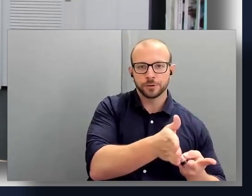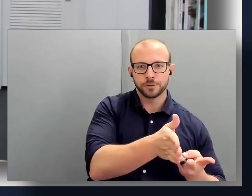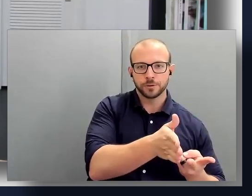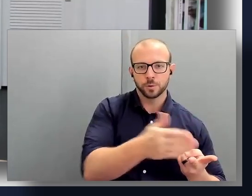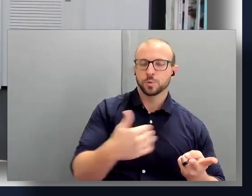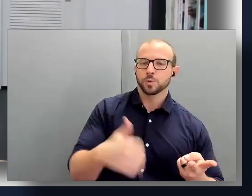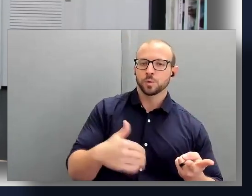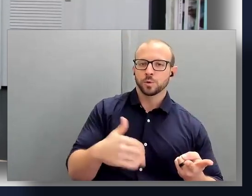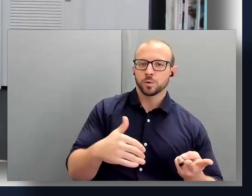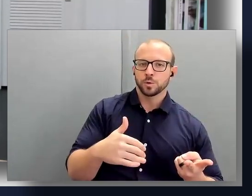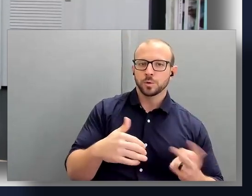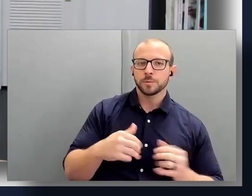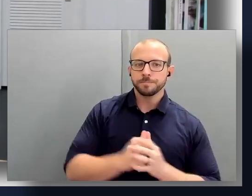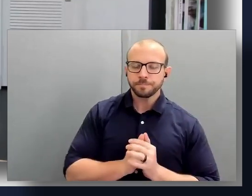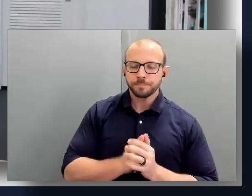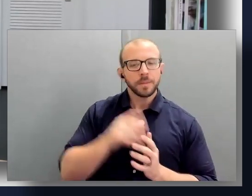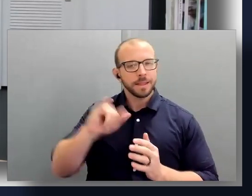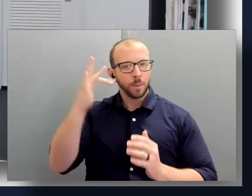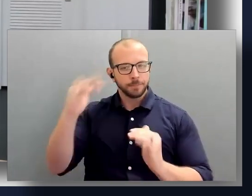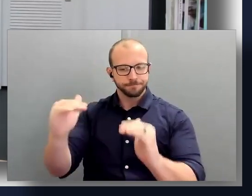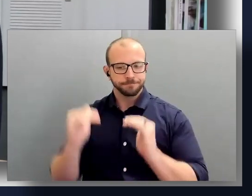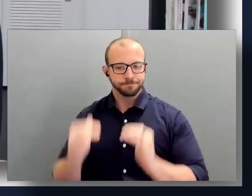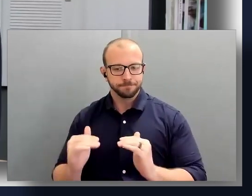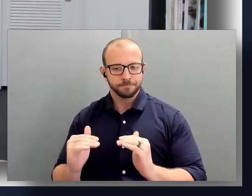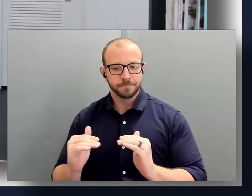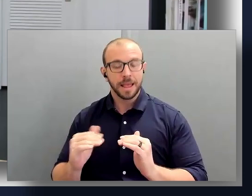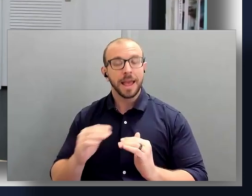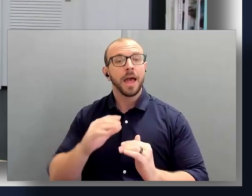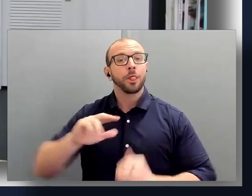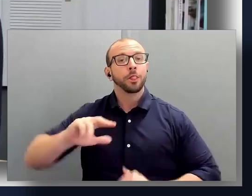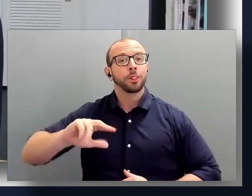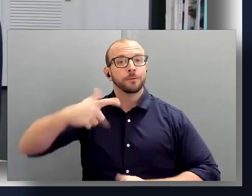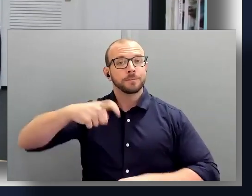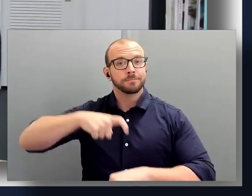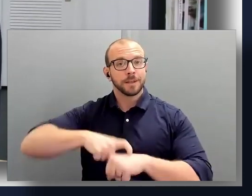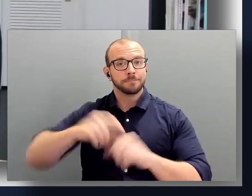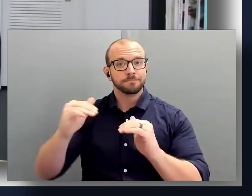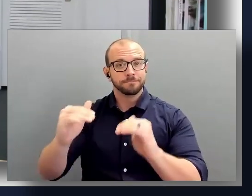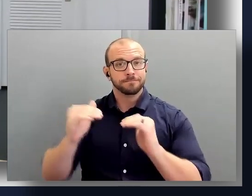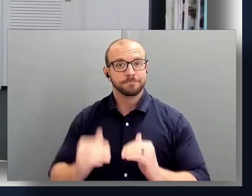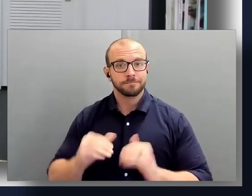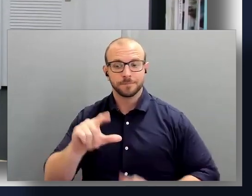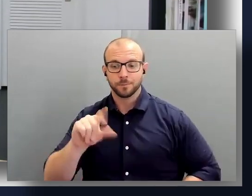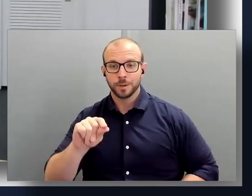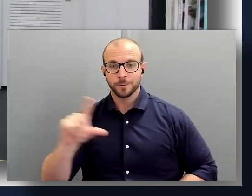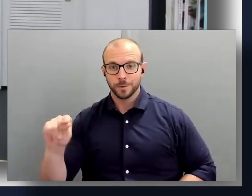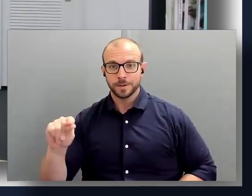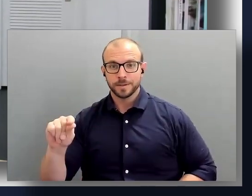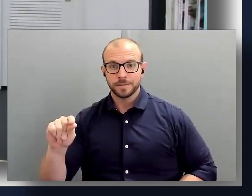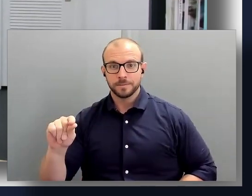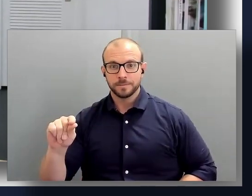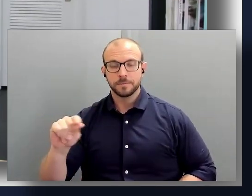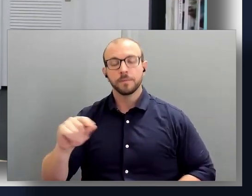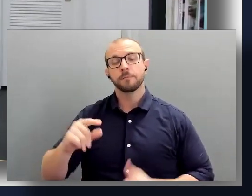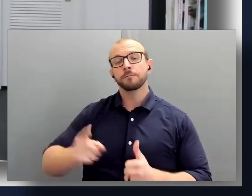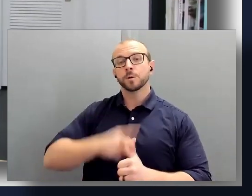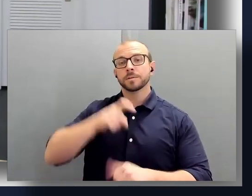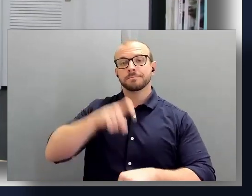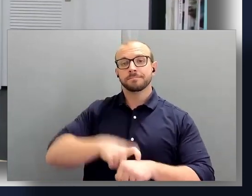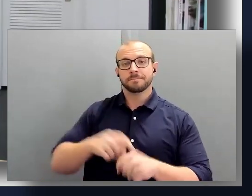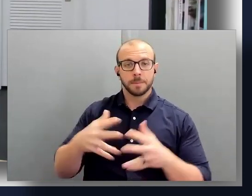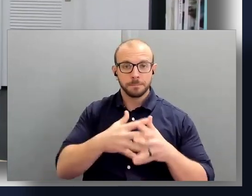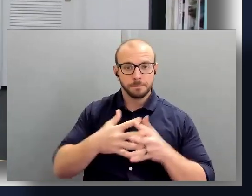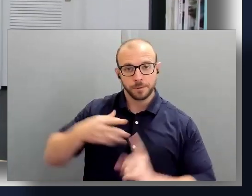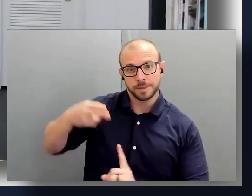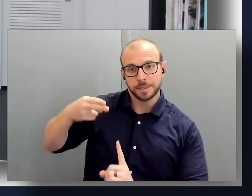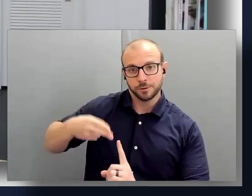again, we were dinged for that. We were dinged for a third time in 2020, when for the first